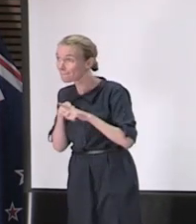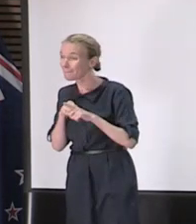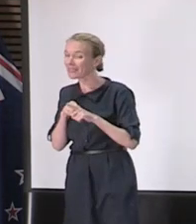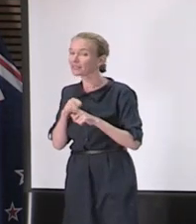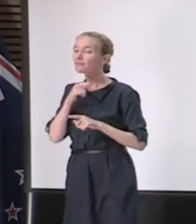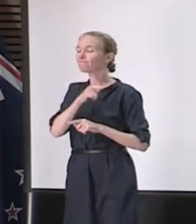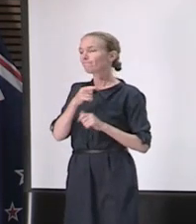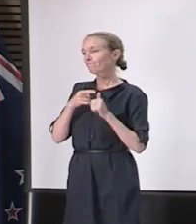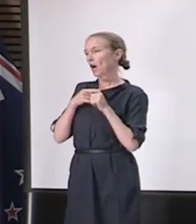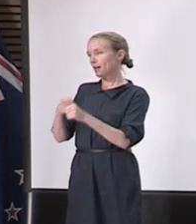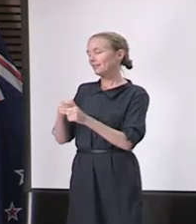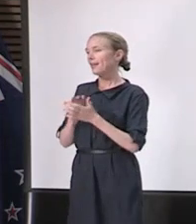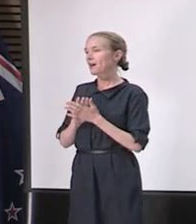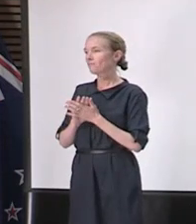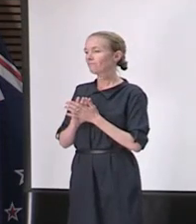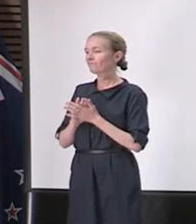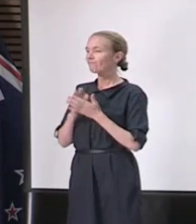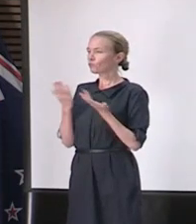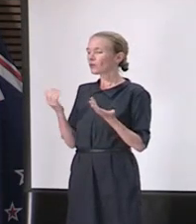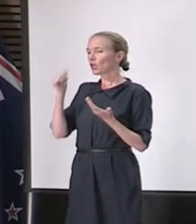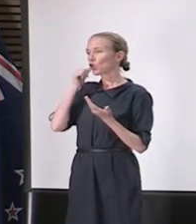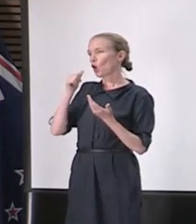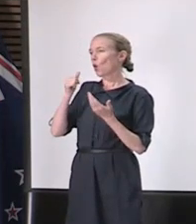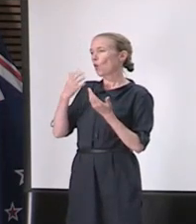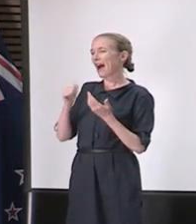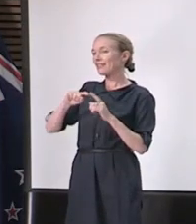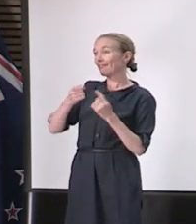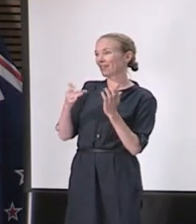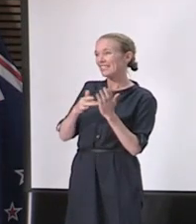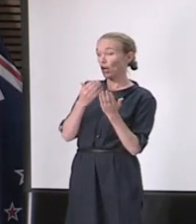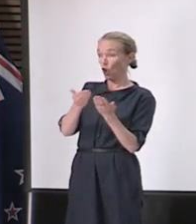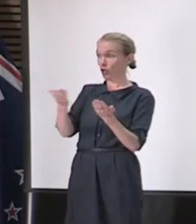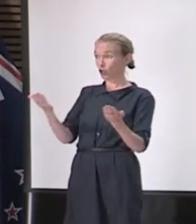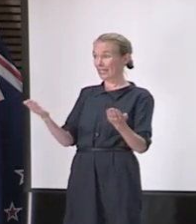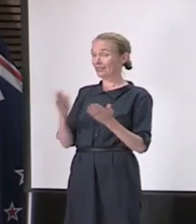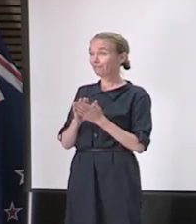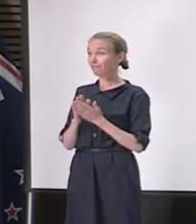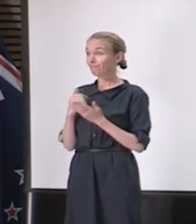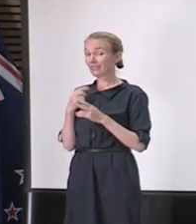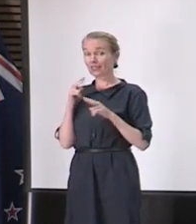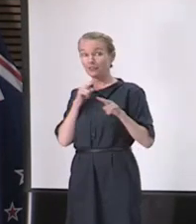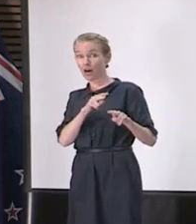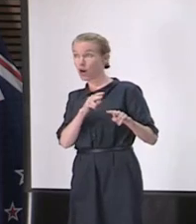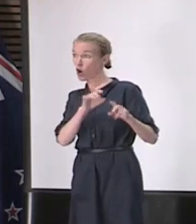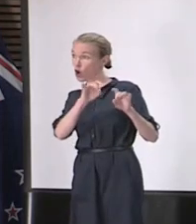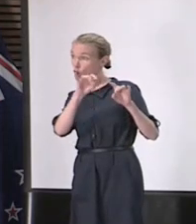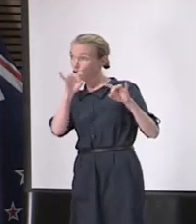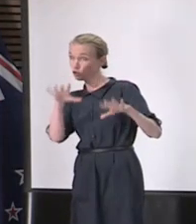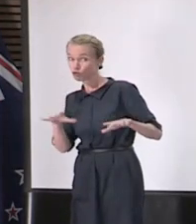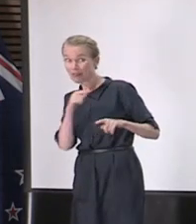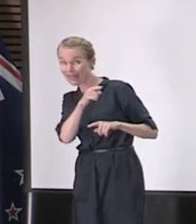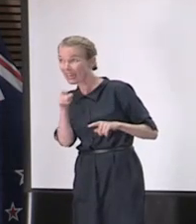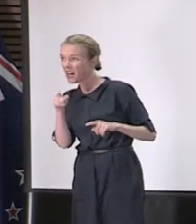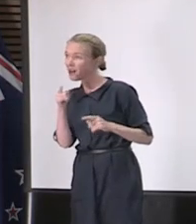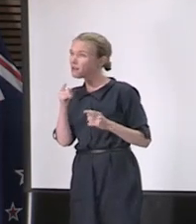too fixated on just one. Again, one of the things I'm observing in Australia is, again, uptake, but also whether or not it's